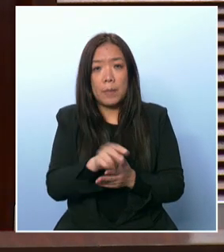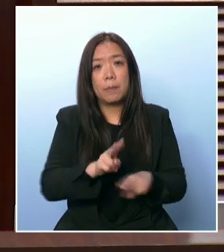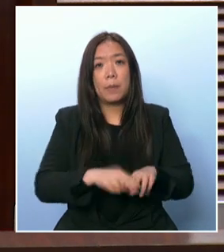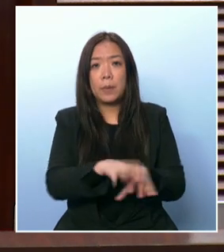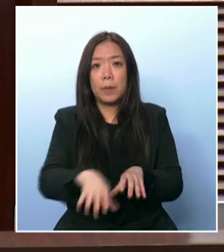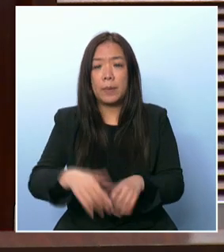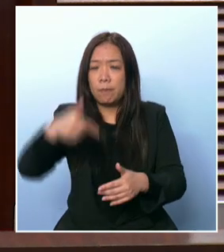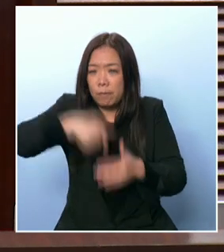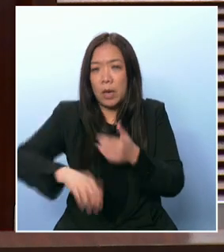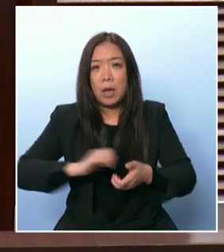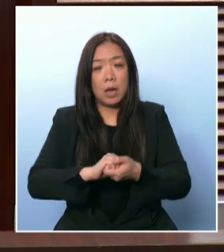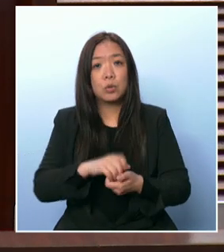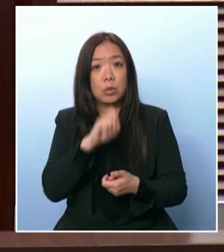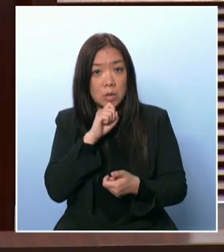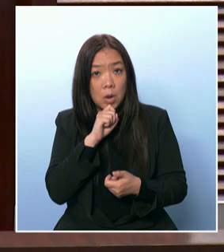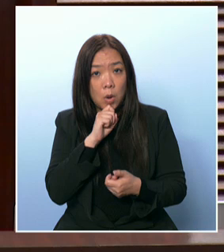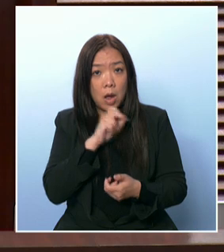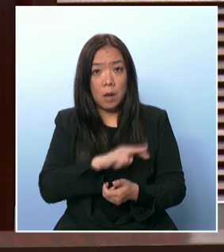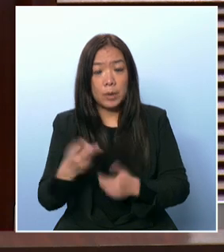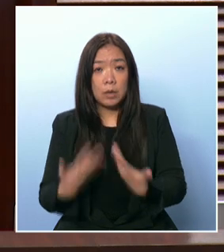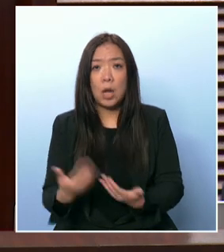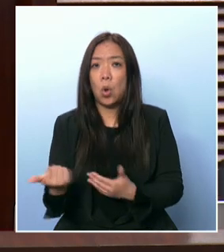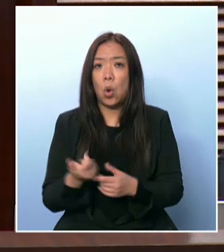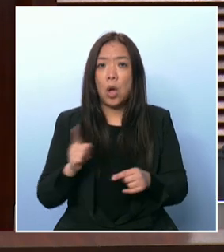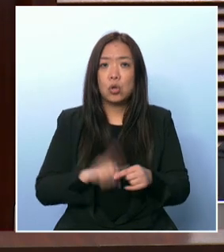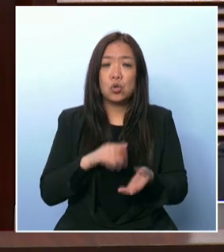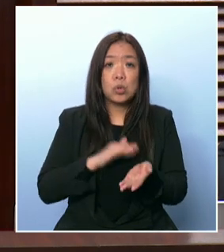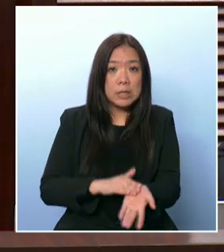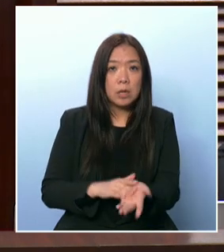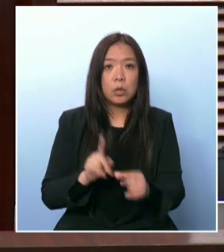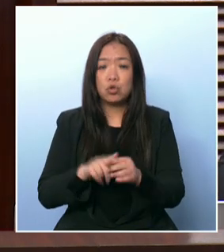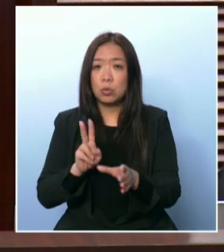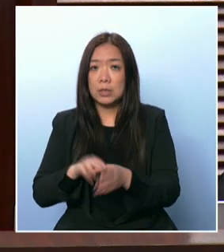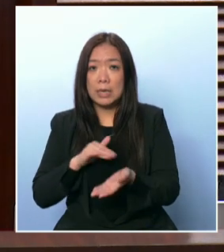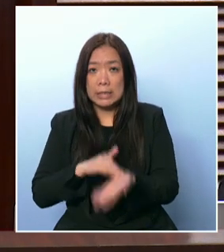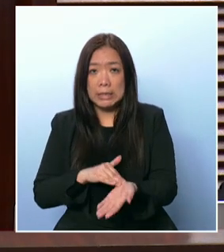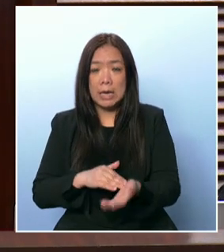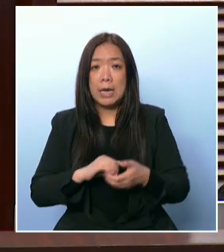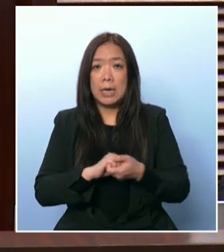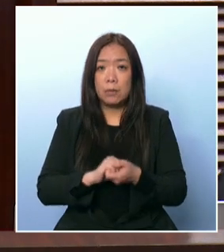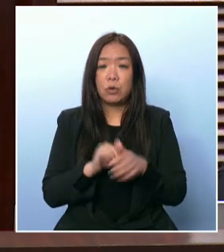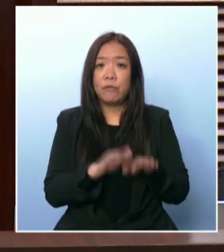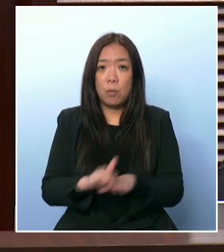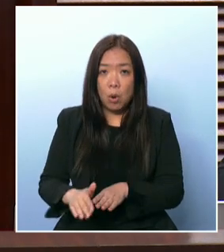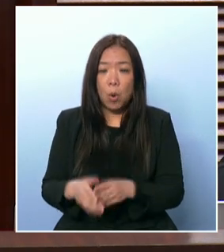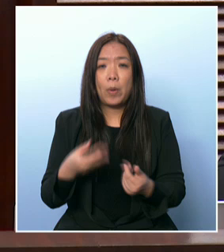we have always had very close collaboration with mainland provinces and